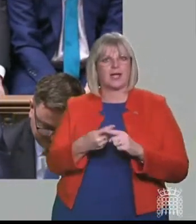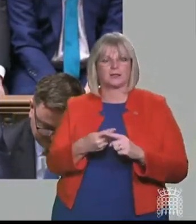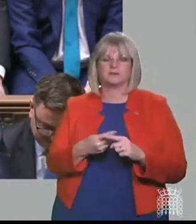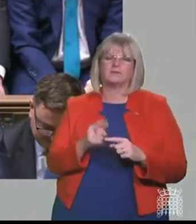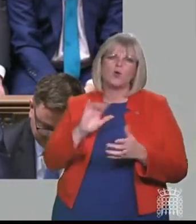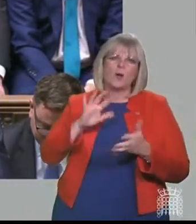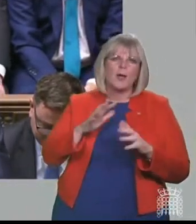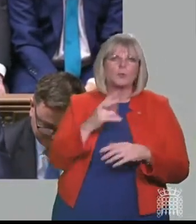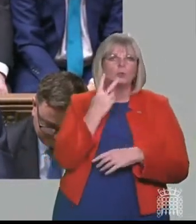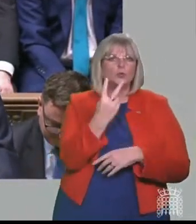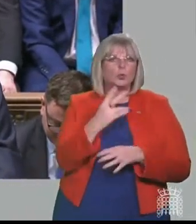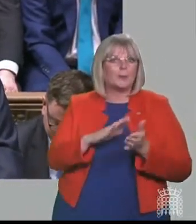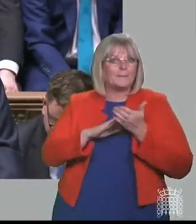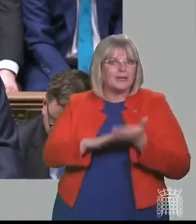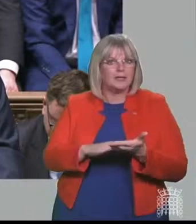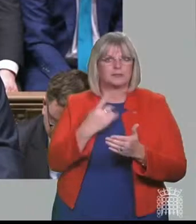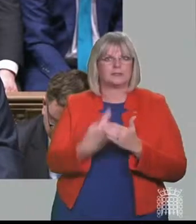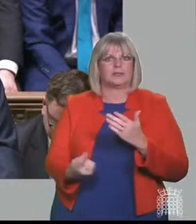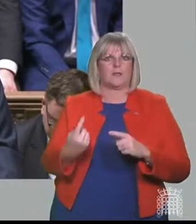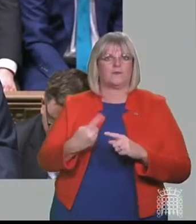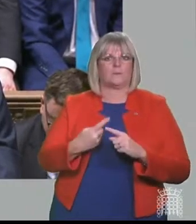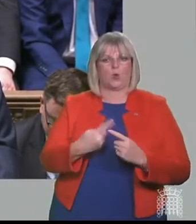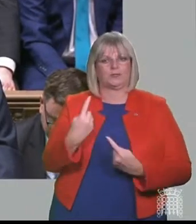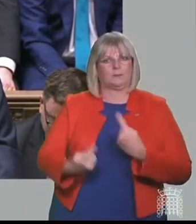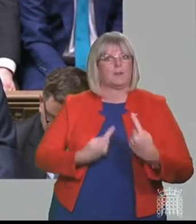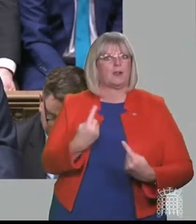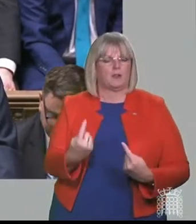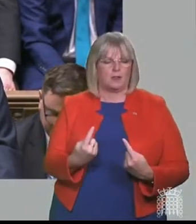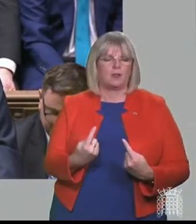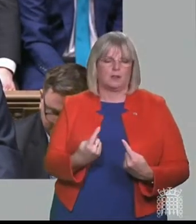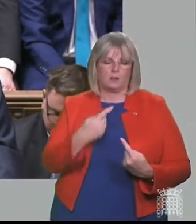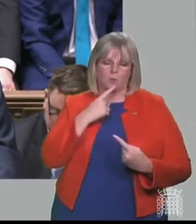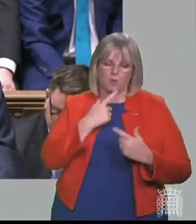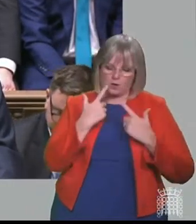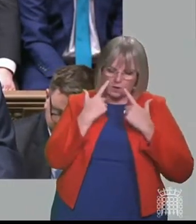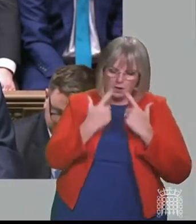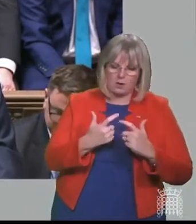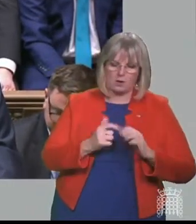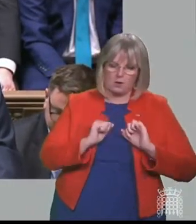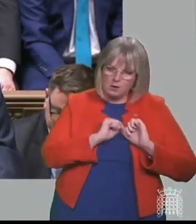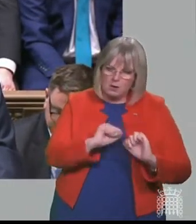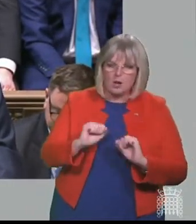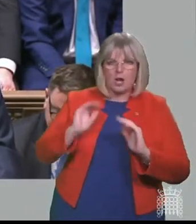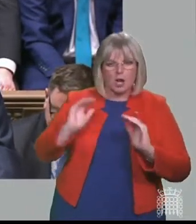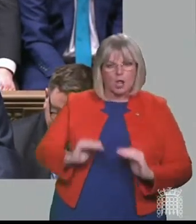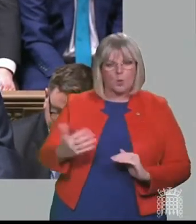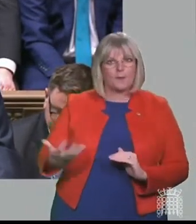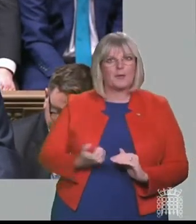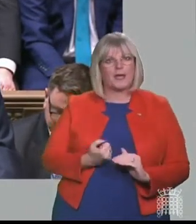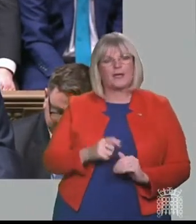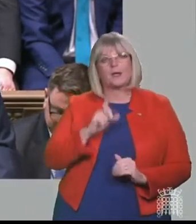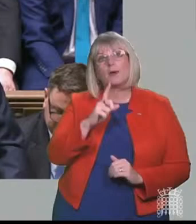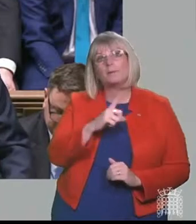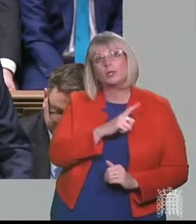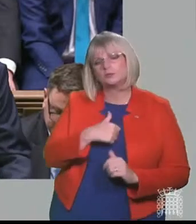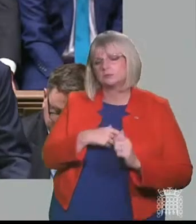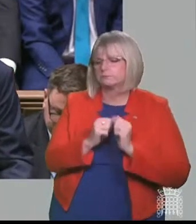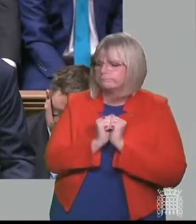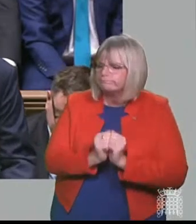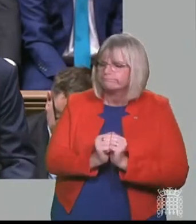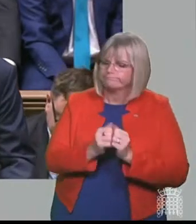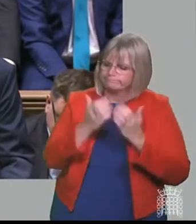whilst protecting the interest of those on the lowest pay. And because we value their work, I'm taking one further step